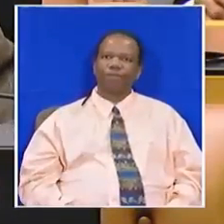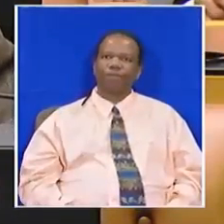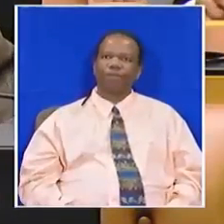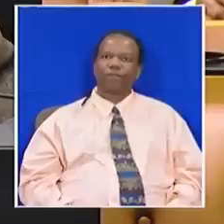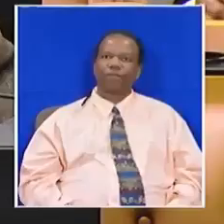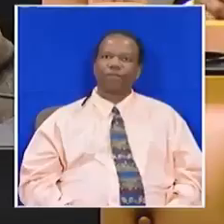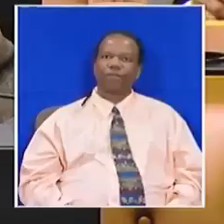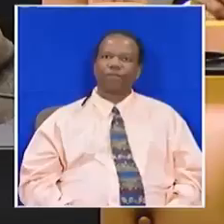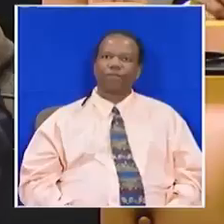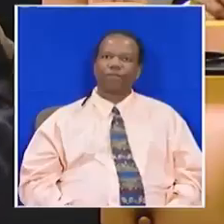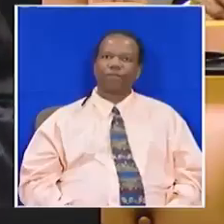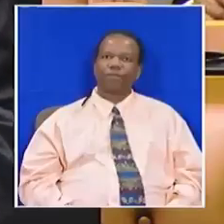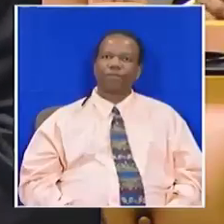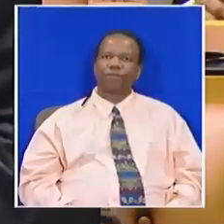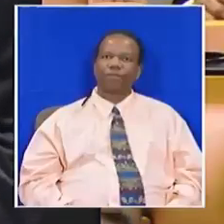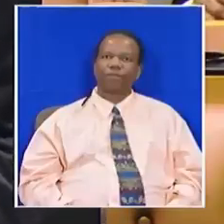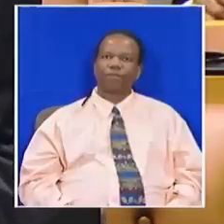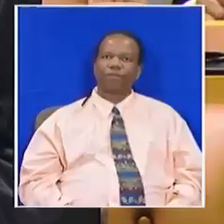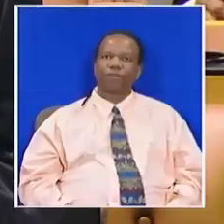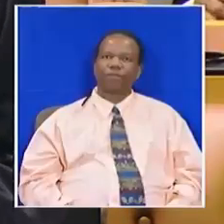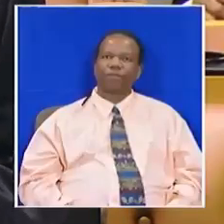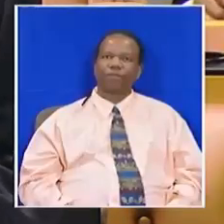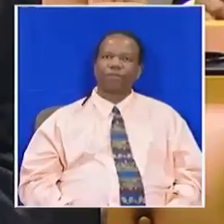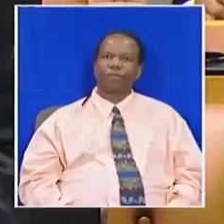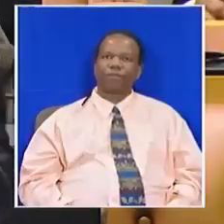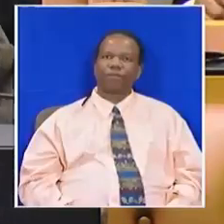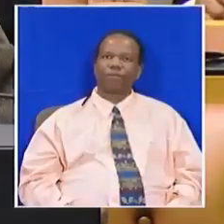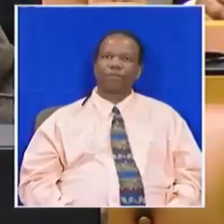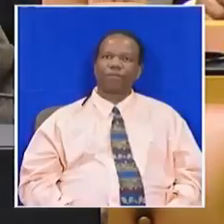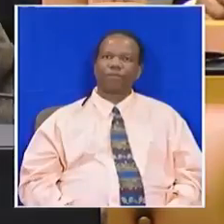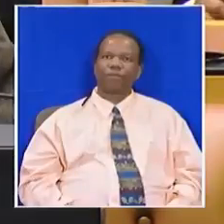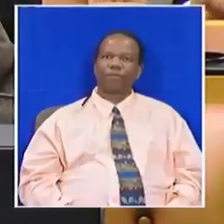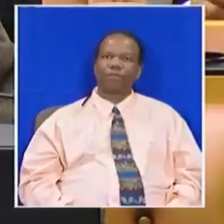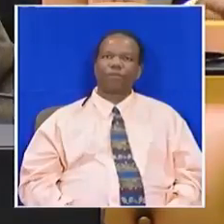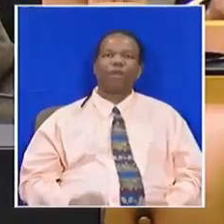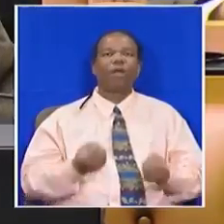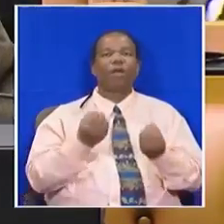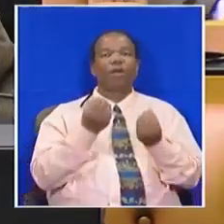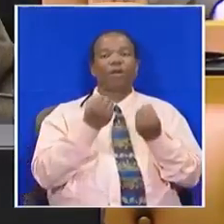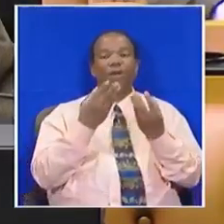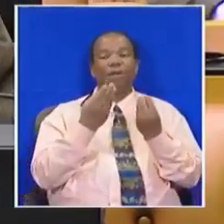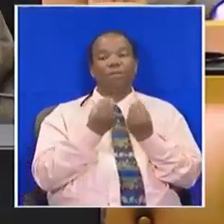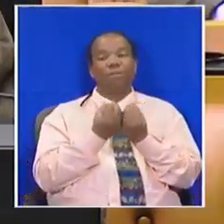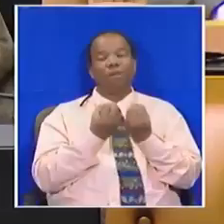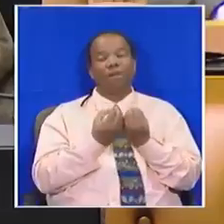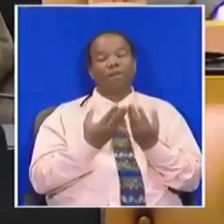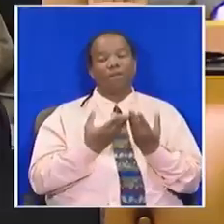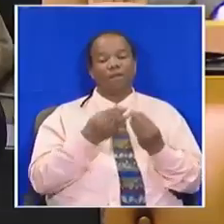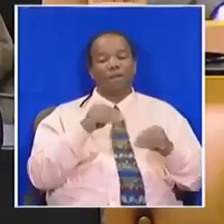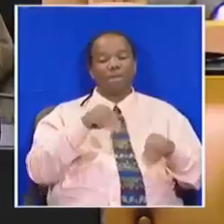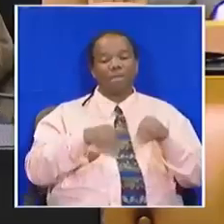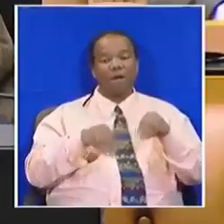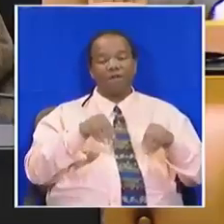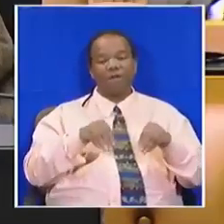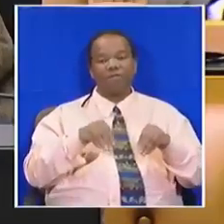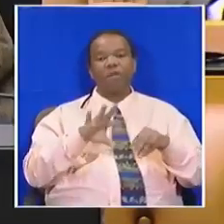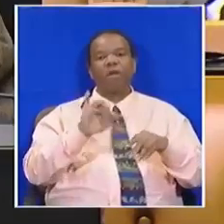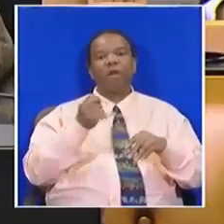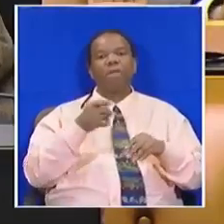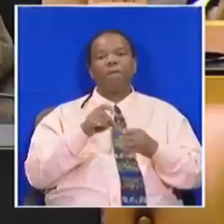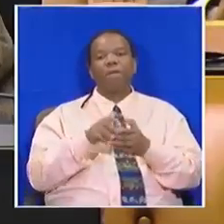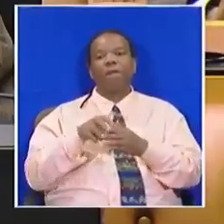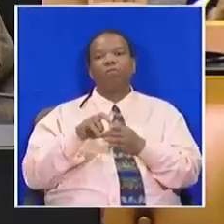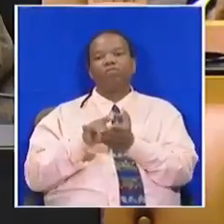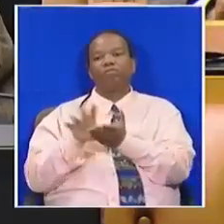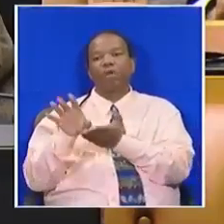are quite a number of retrenchments that are taking place in the mining industry, and